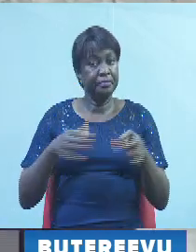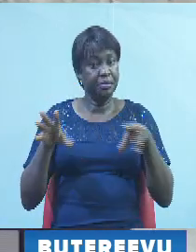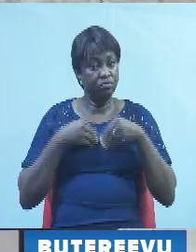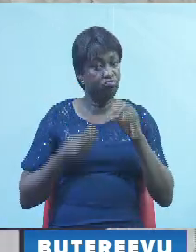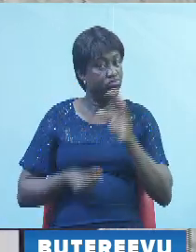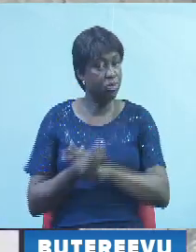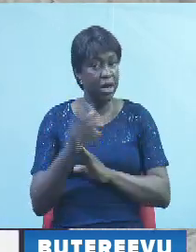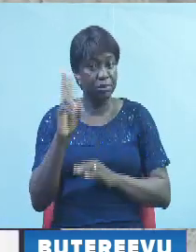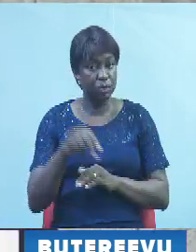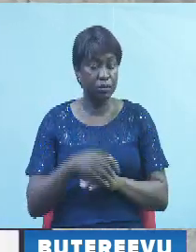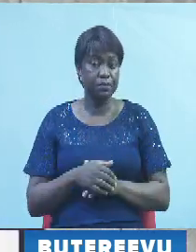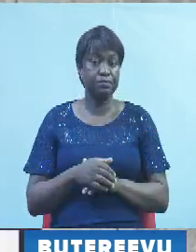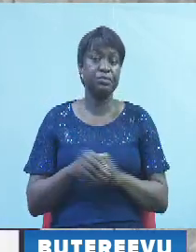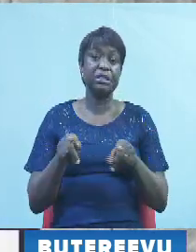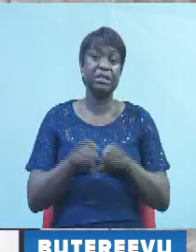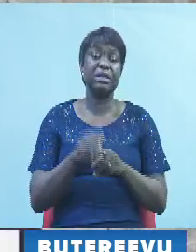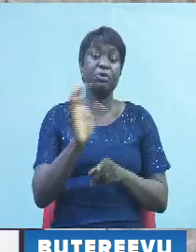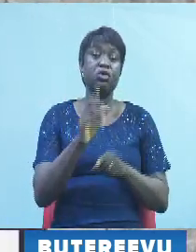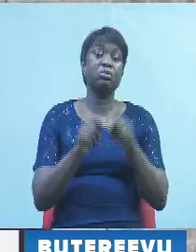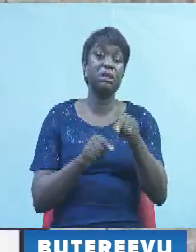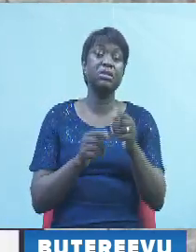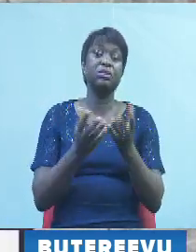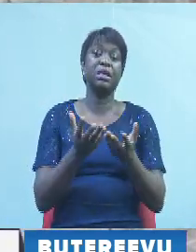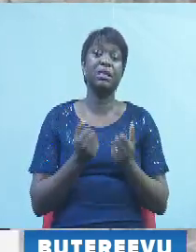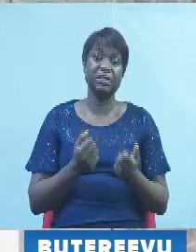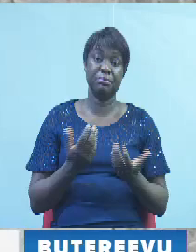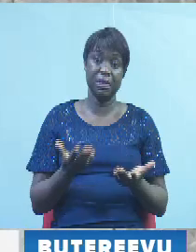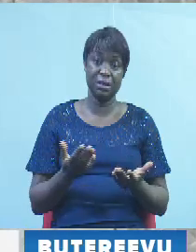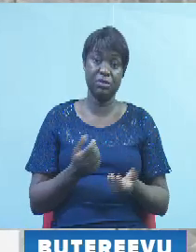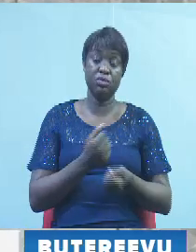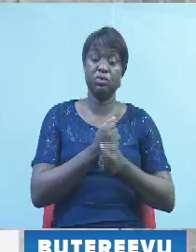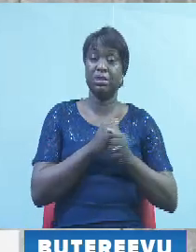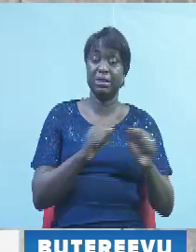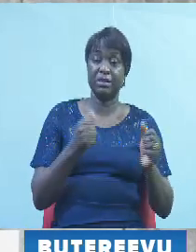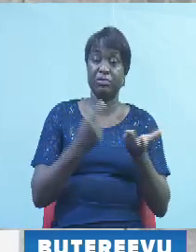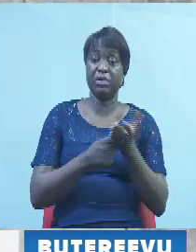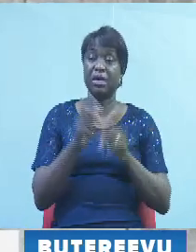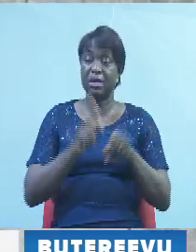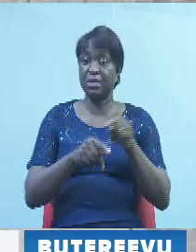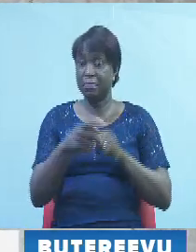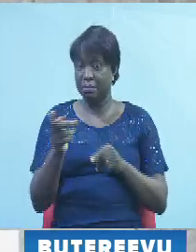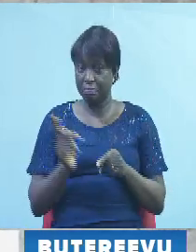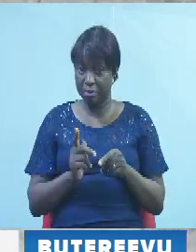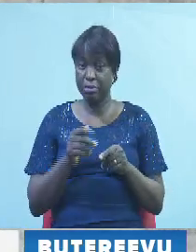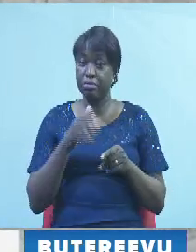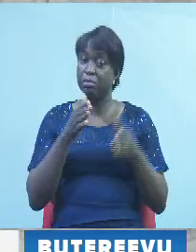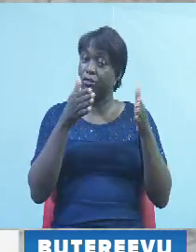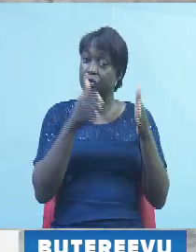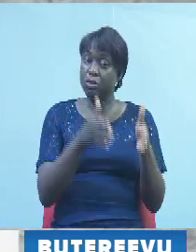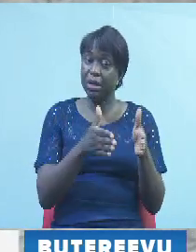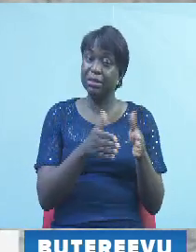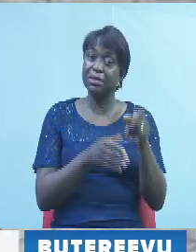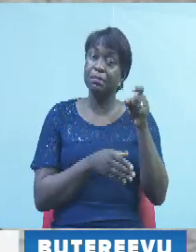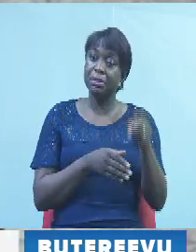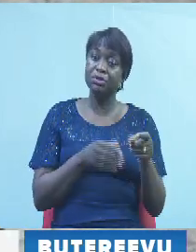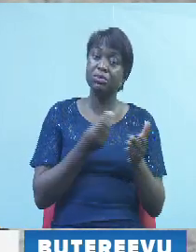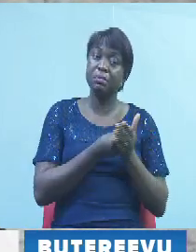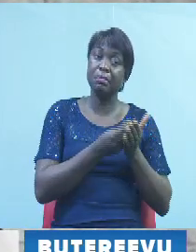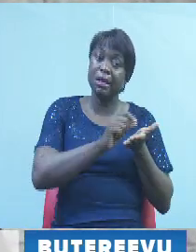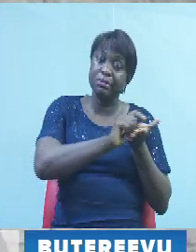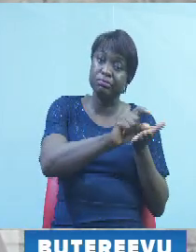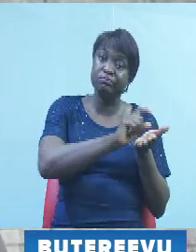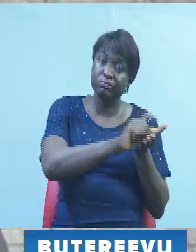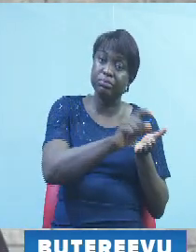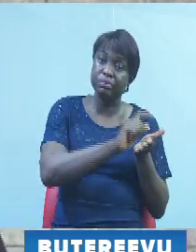kano tusuubira nti kagenda kutaasa munnayuganda era agenda kwongera katunuulira oyo omuntu eyatereka akasente ke